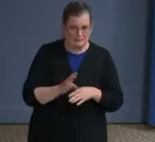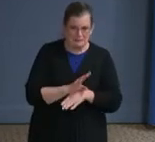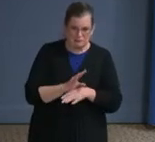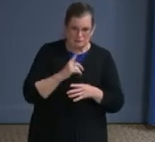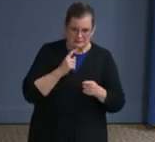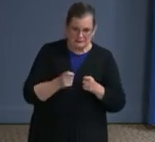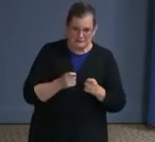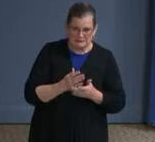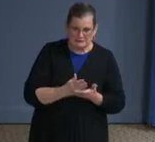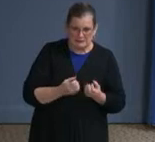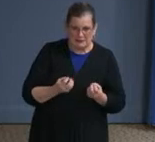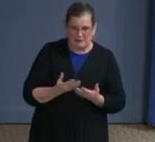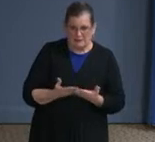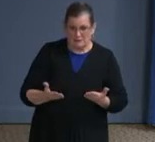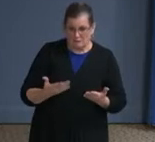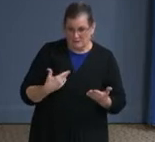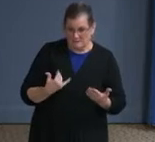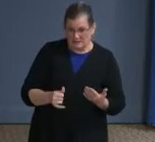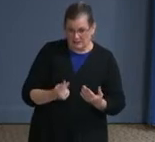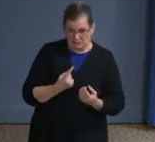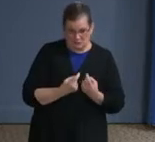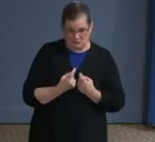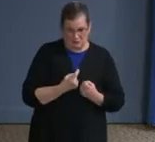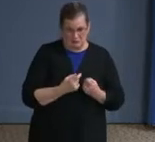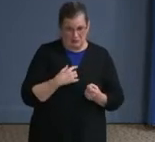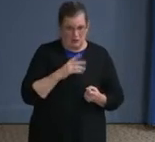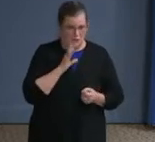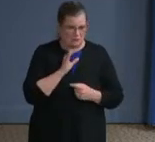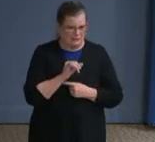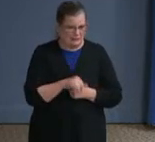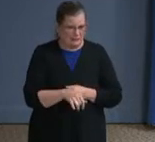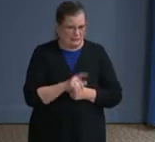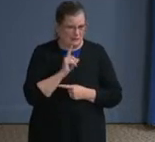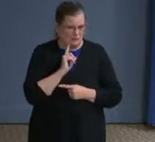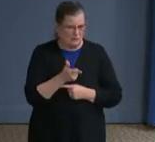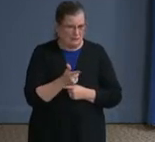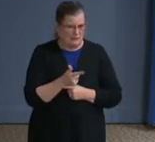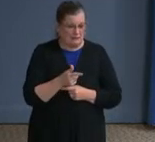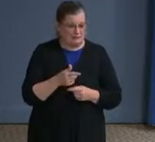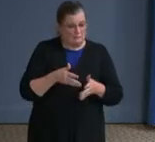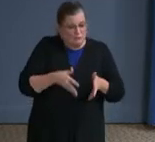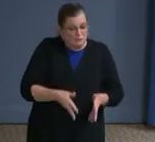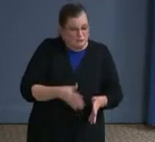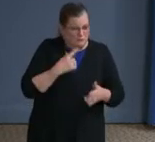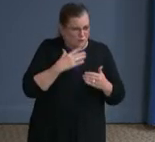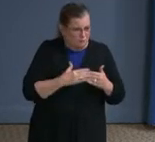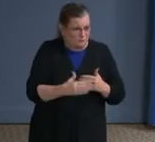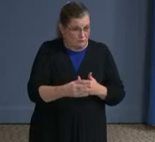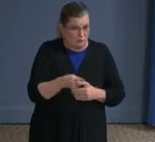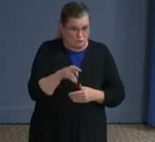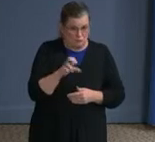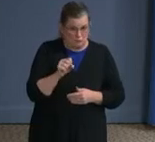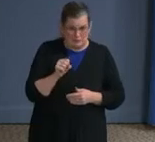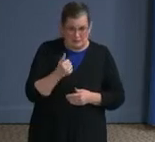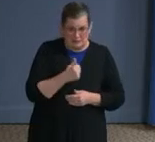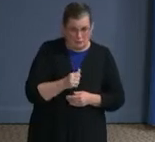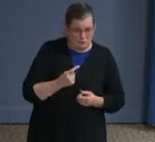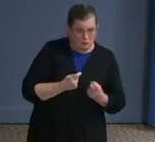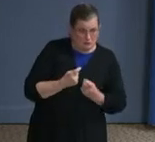questions, and I'll be sticking around during the rest of the press conference if there are questions later for me. Are there any